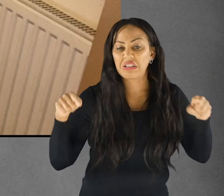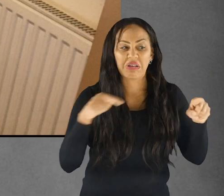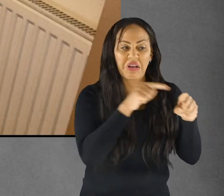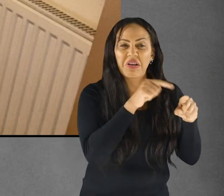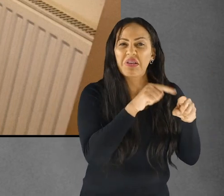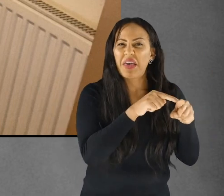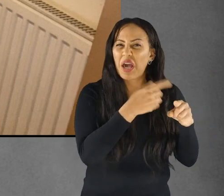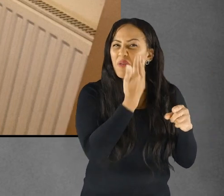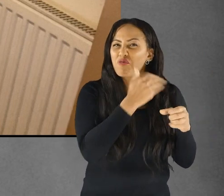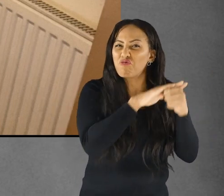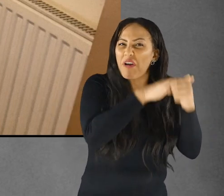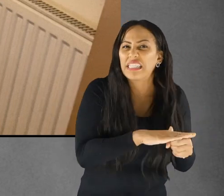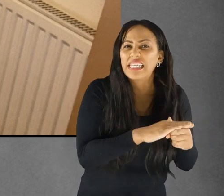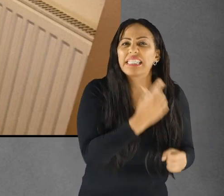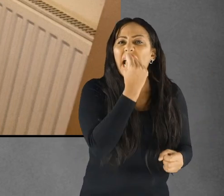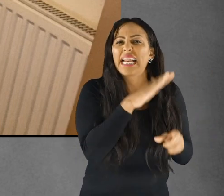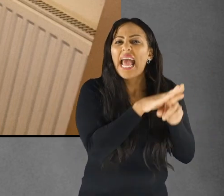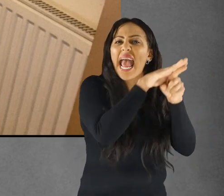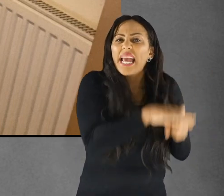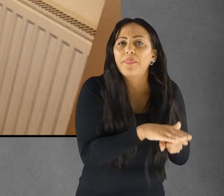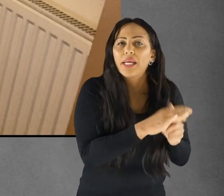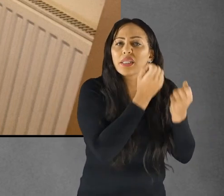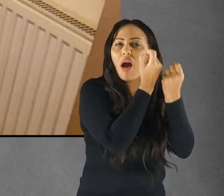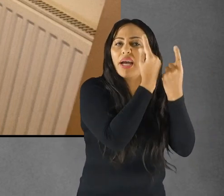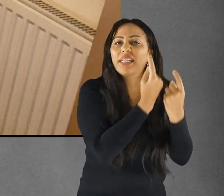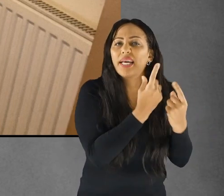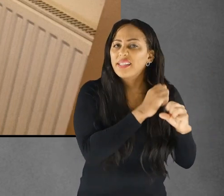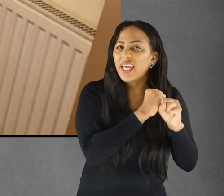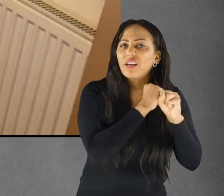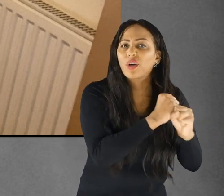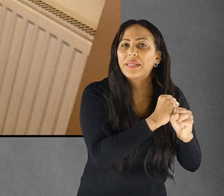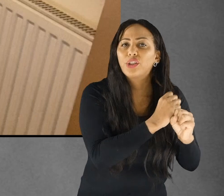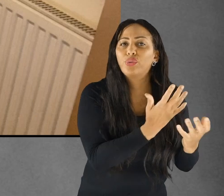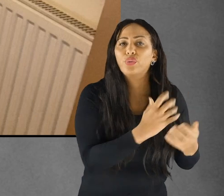which remain wedded to both racist and ableist ideals.